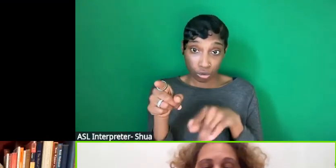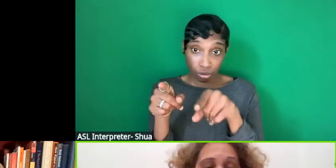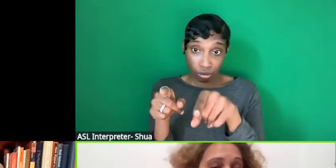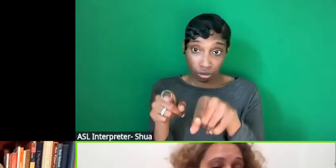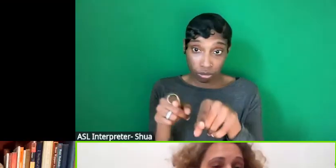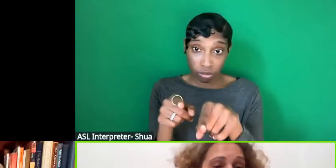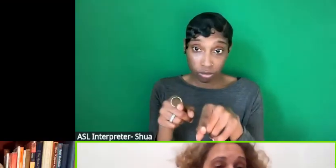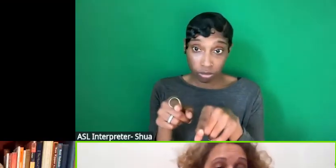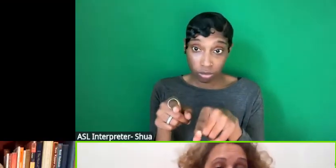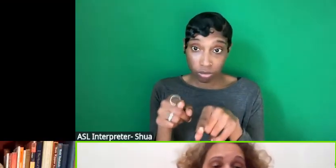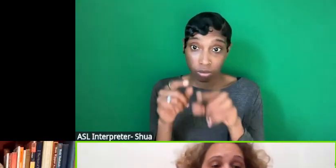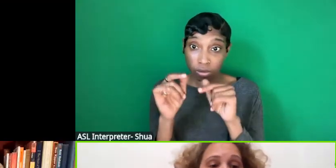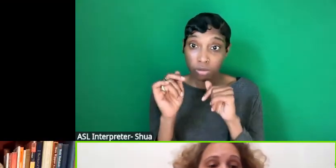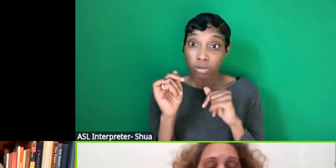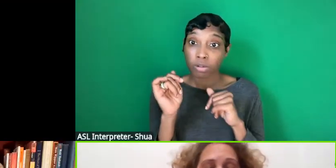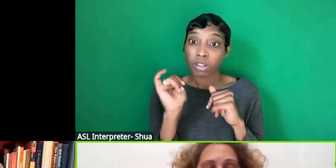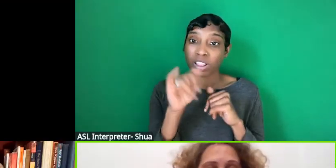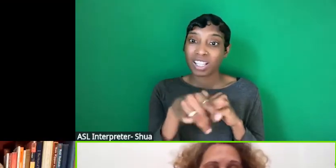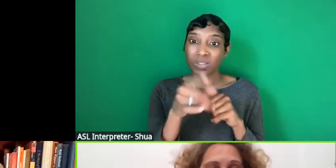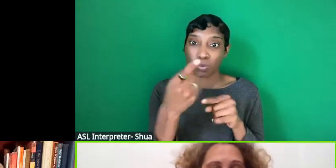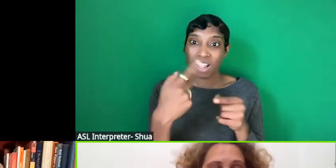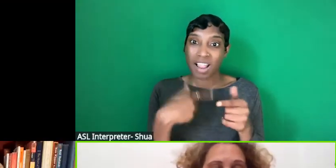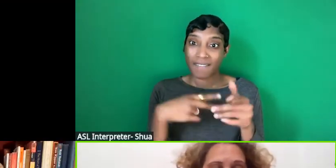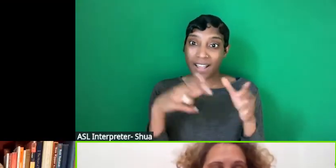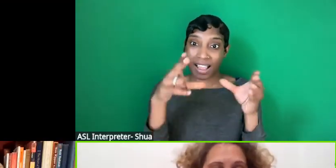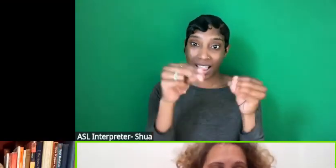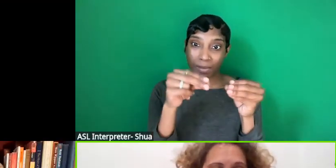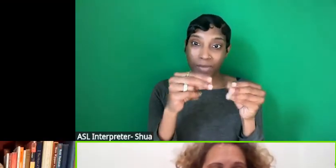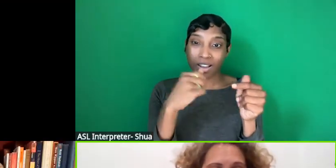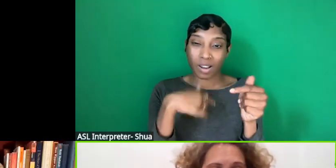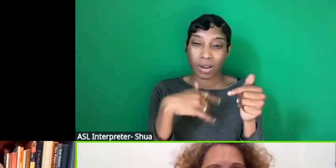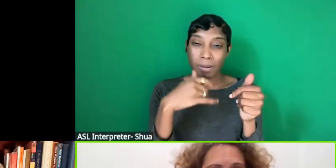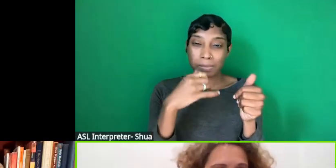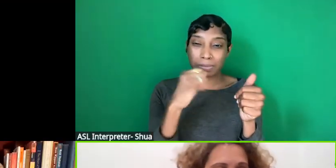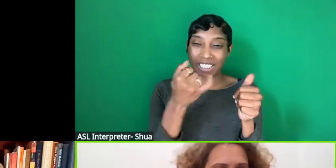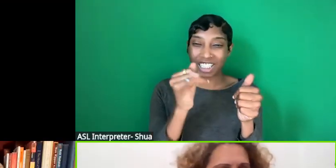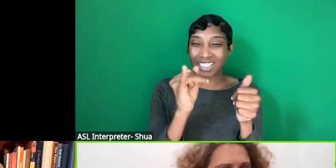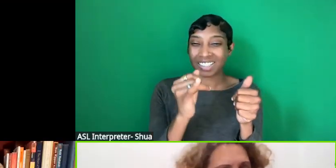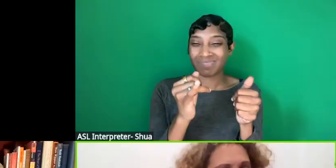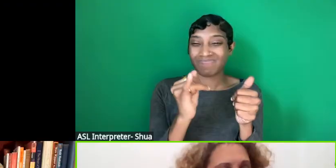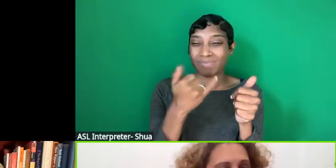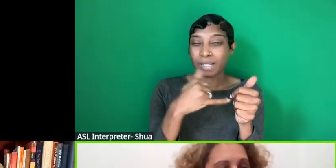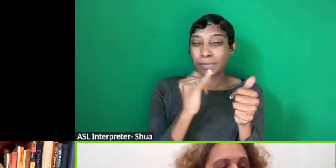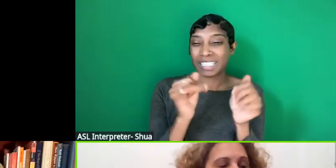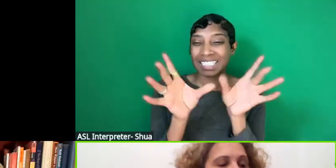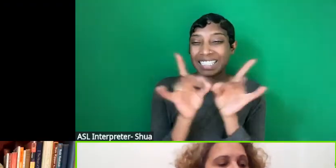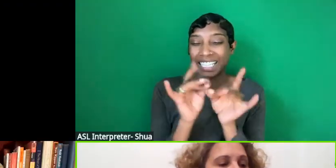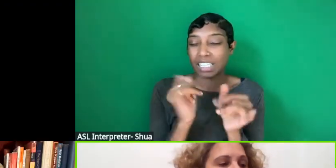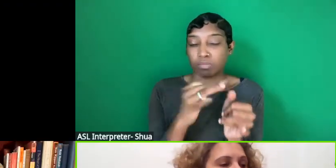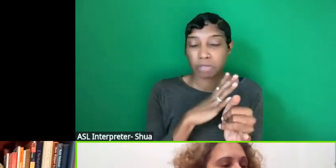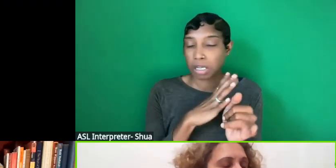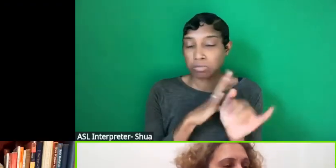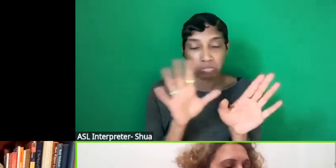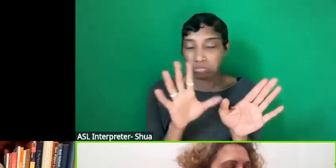here's another one. This one just has the clips, the side just sticking a little bit, but they're kind of unsticking a little bit. It's fine.